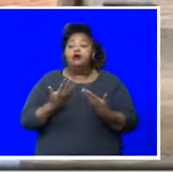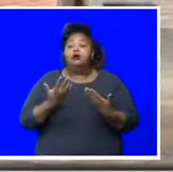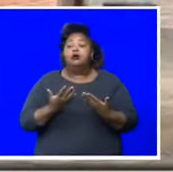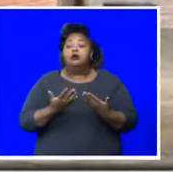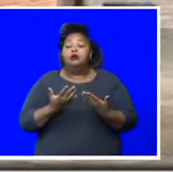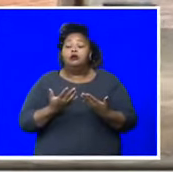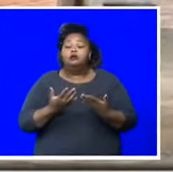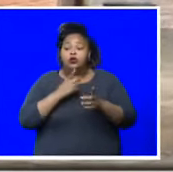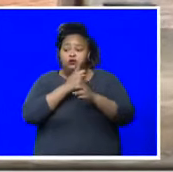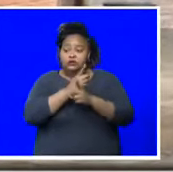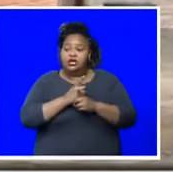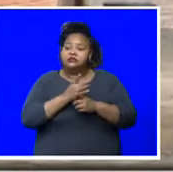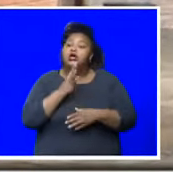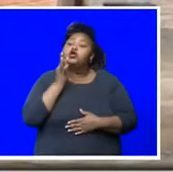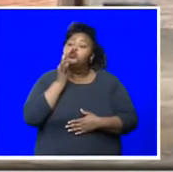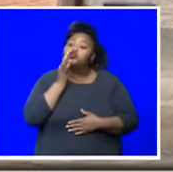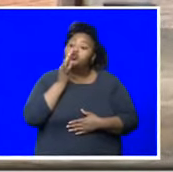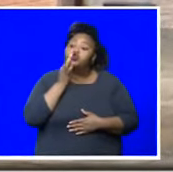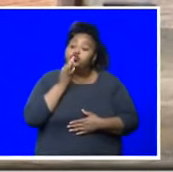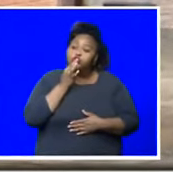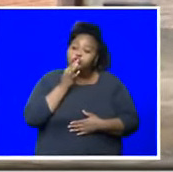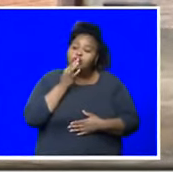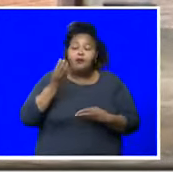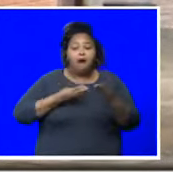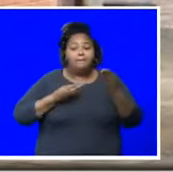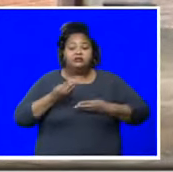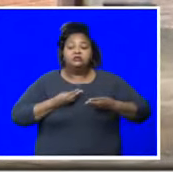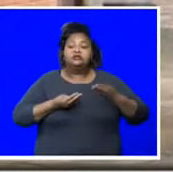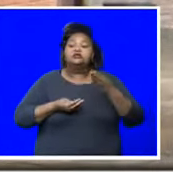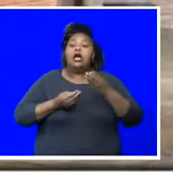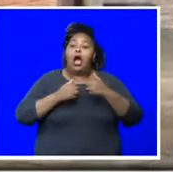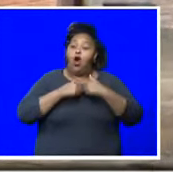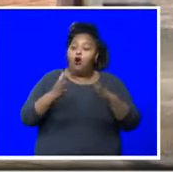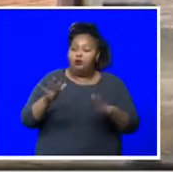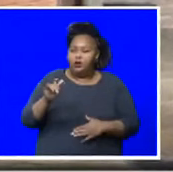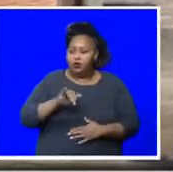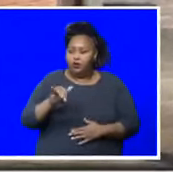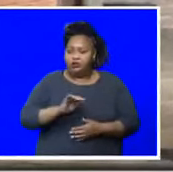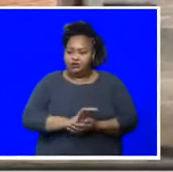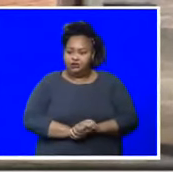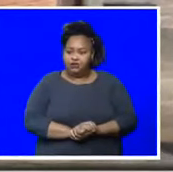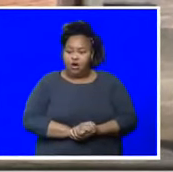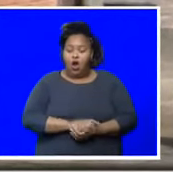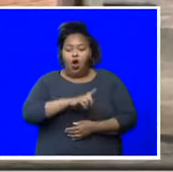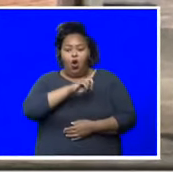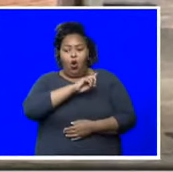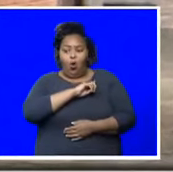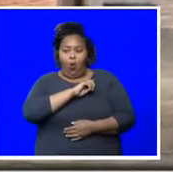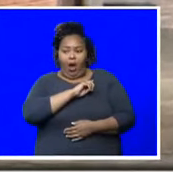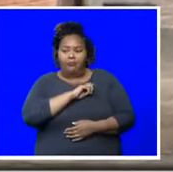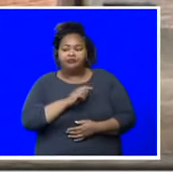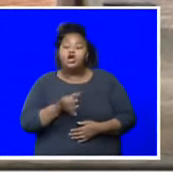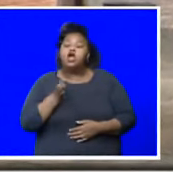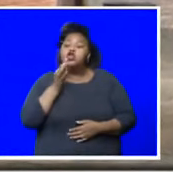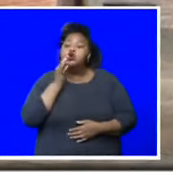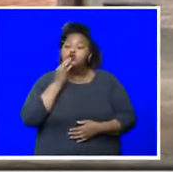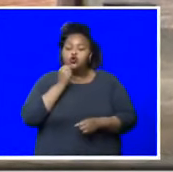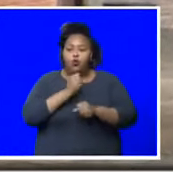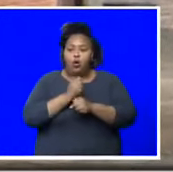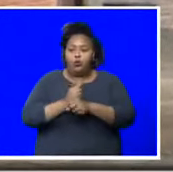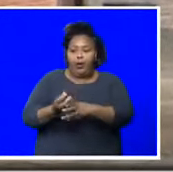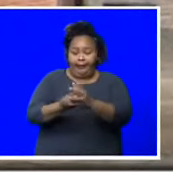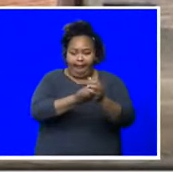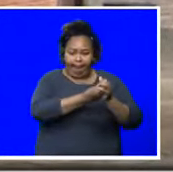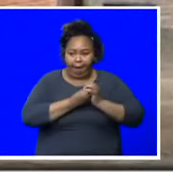youth? Esikhathini lesiningi sisebenza kuma silos la ukhanza ukuthi ngikhabinze utendela kwakhe lena, mhlawumbe utendela kwakhe lena kanti